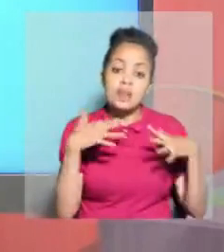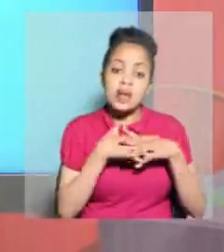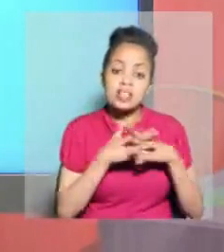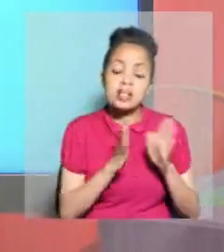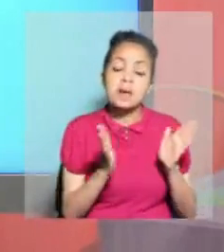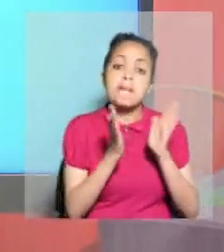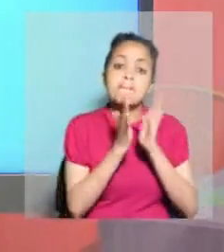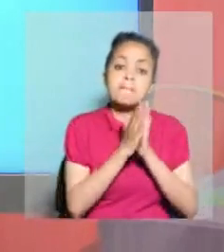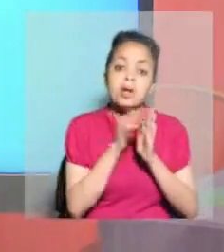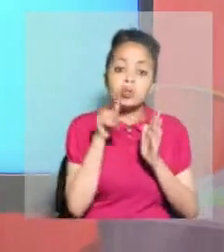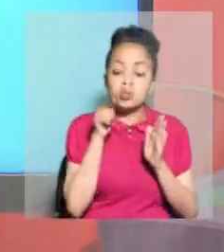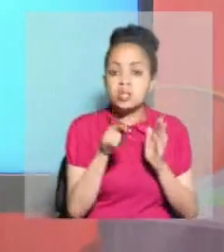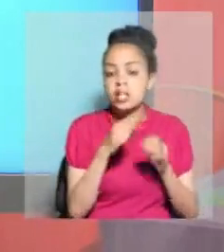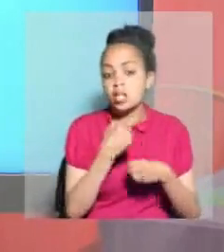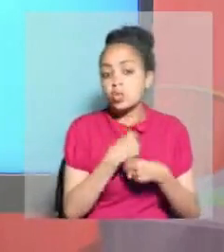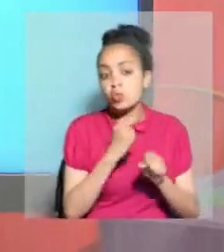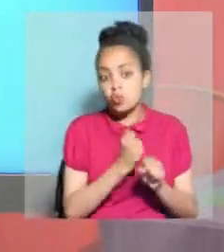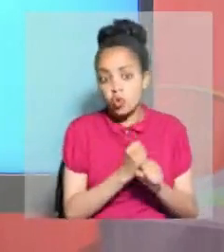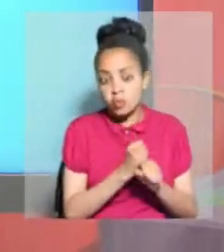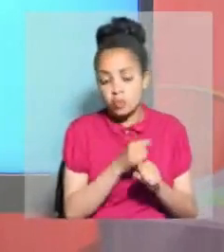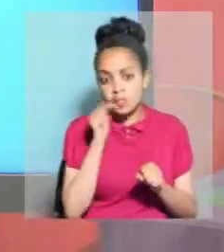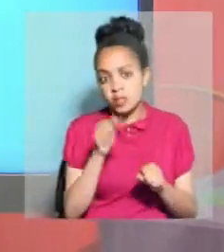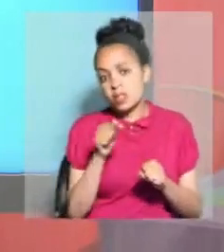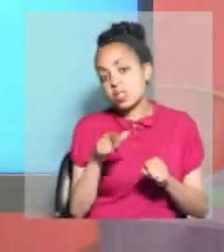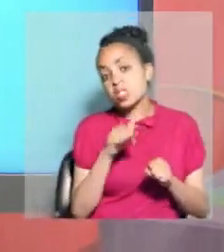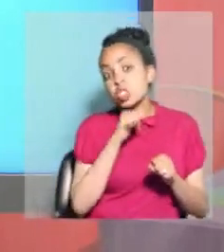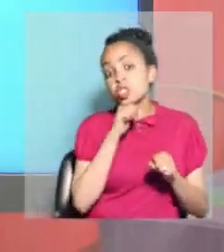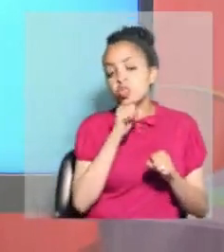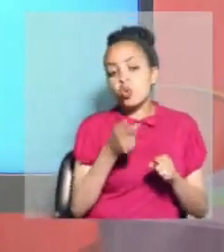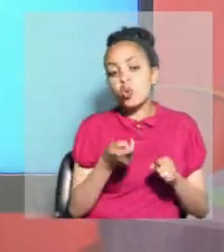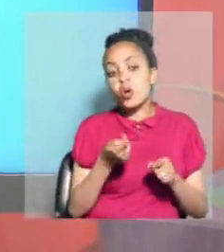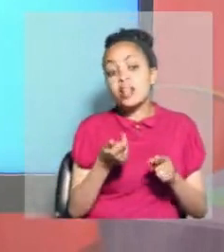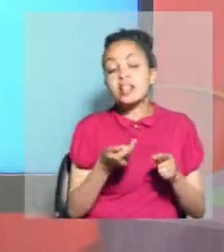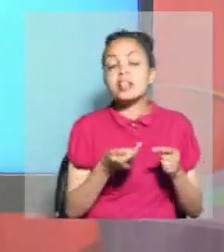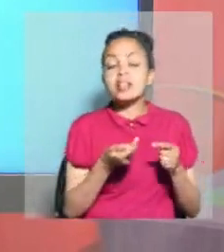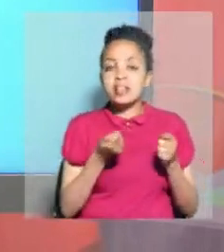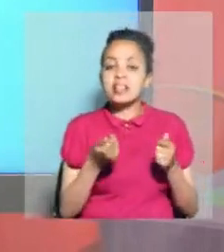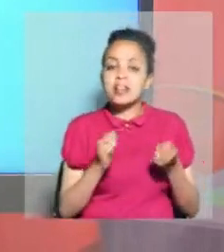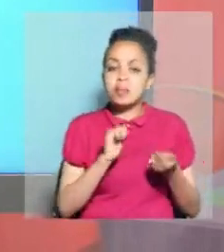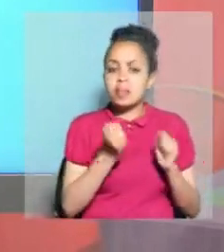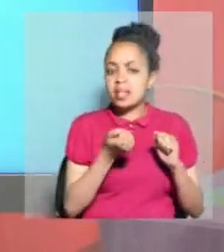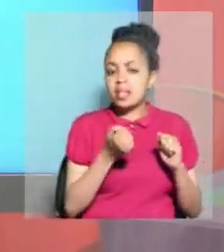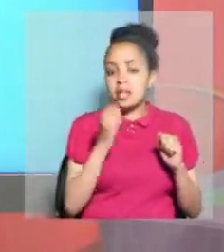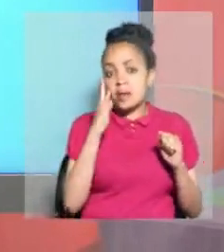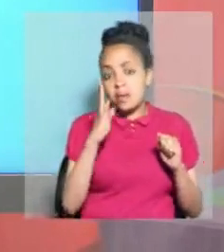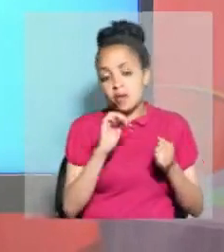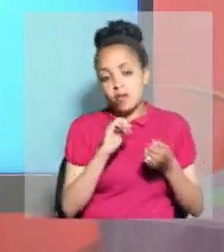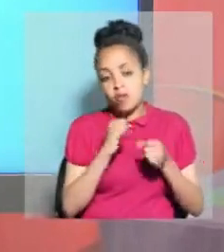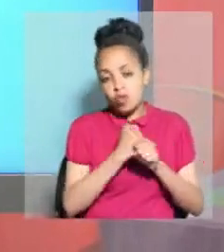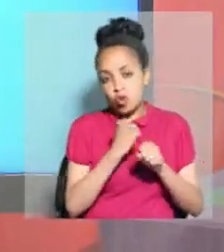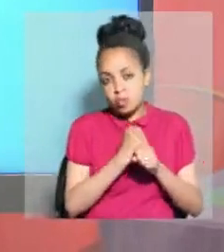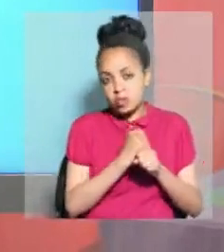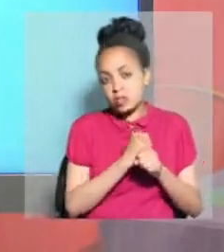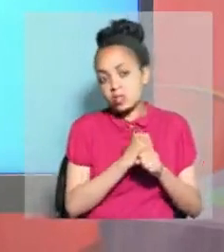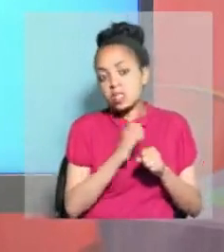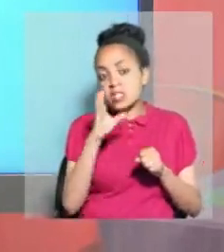bind with that of this one to form this one. So here there is no intermediate one A formed, there is no intermediate B formed, there